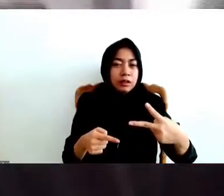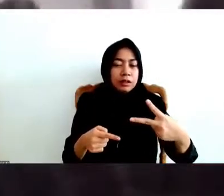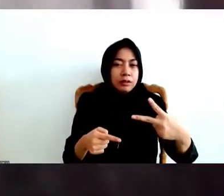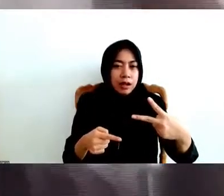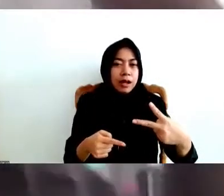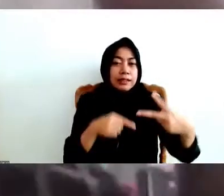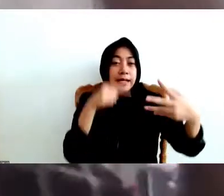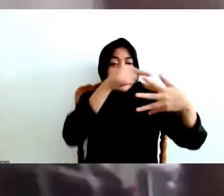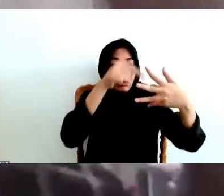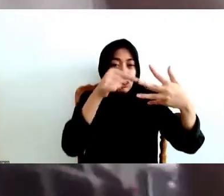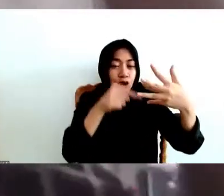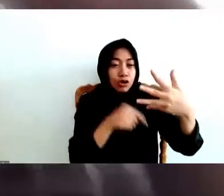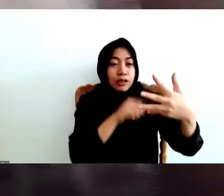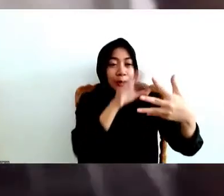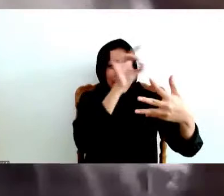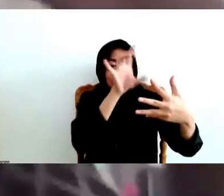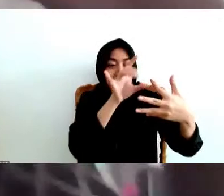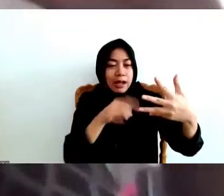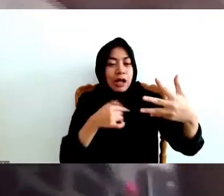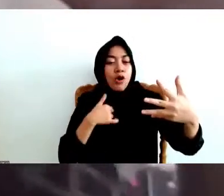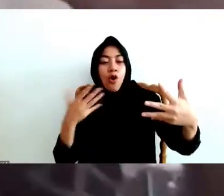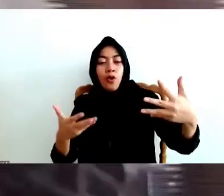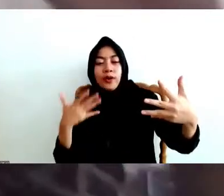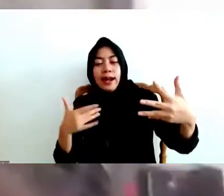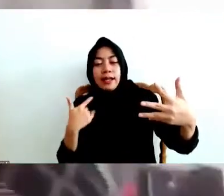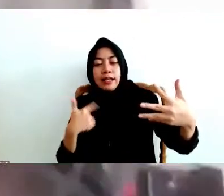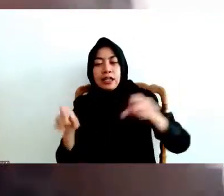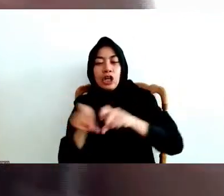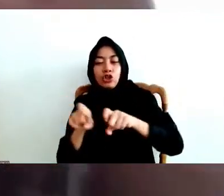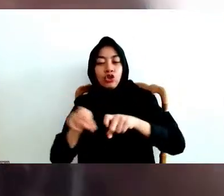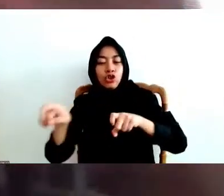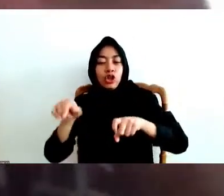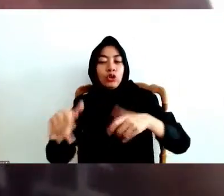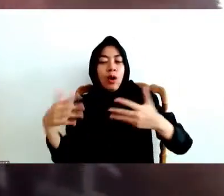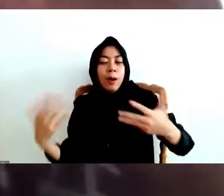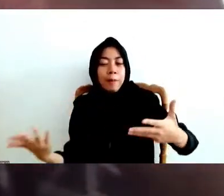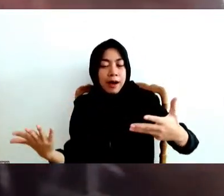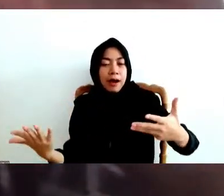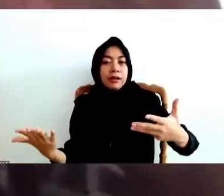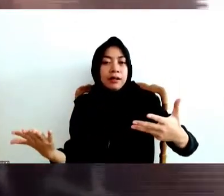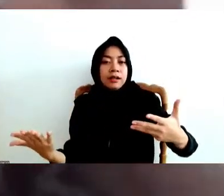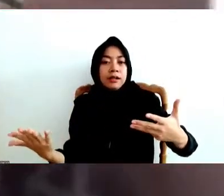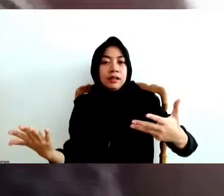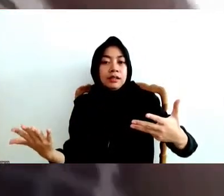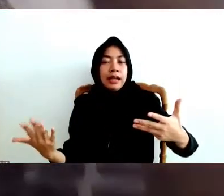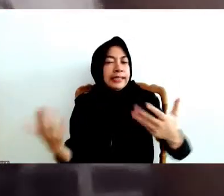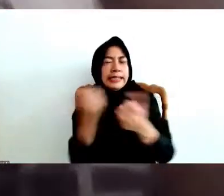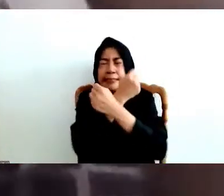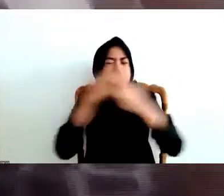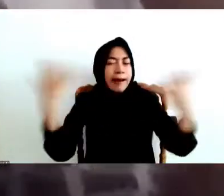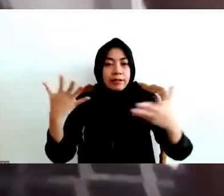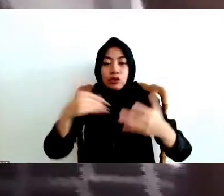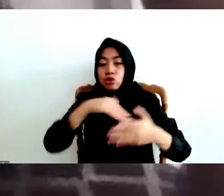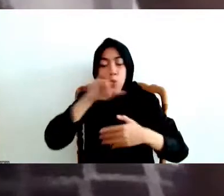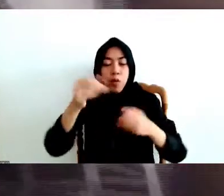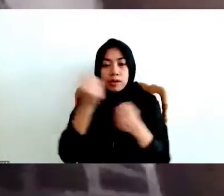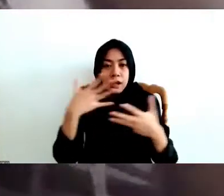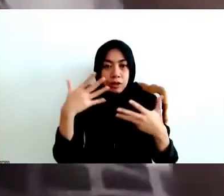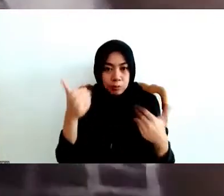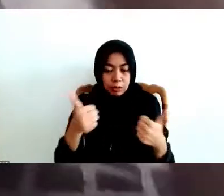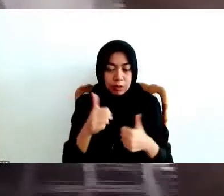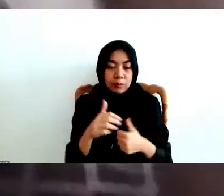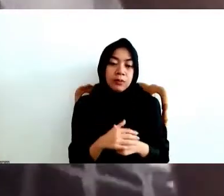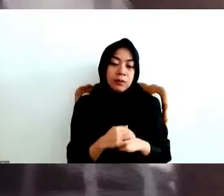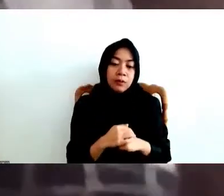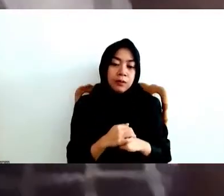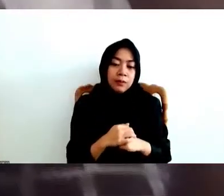selected, and then you need to decide what is the overall poverty cutoff. But this is very transparent, because for the indicator cutoff,